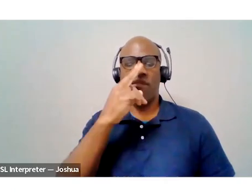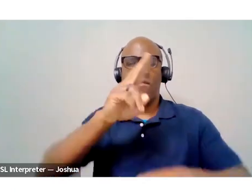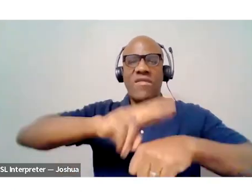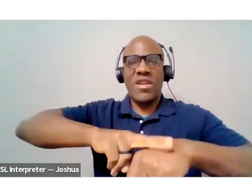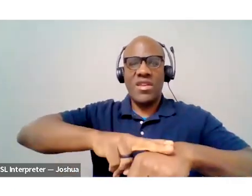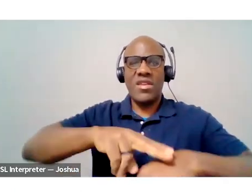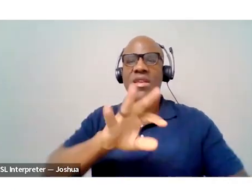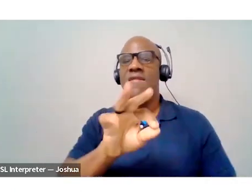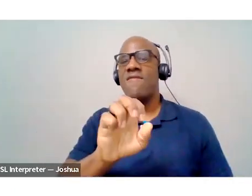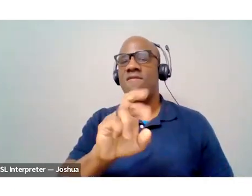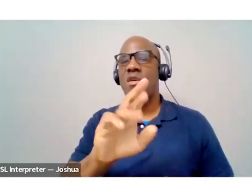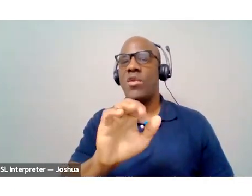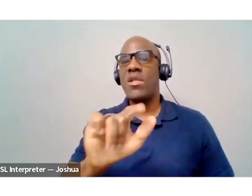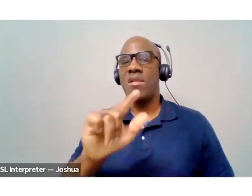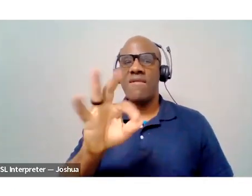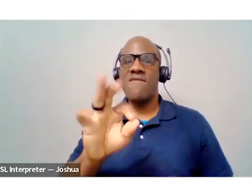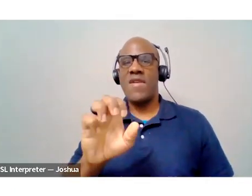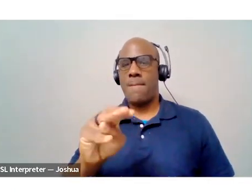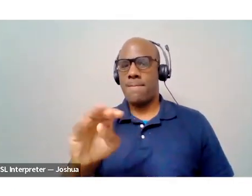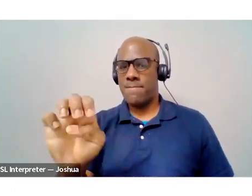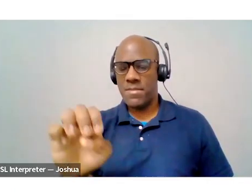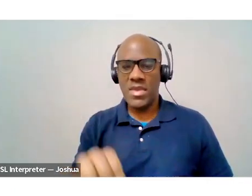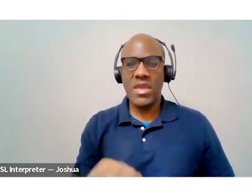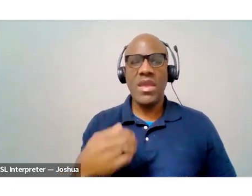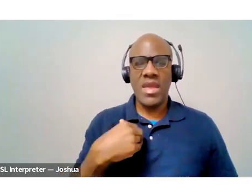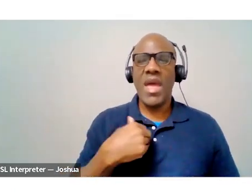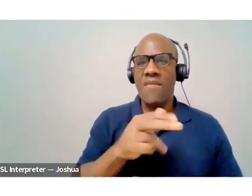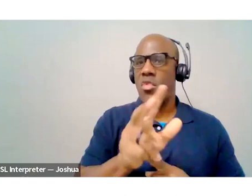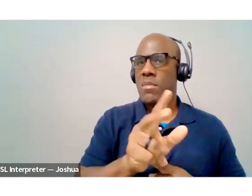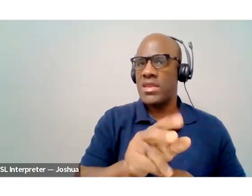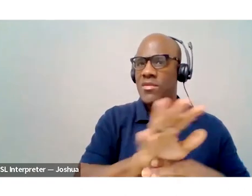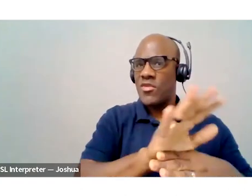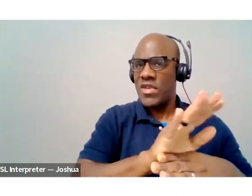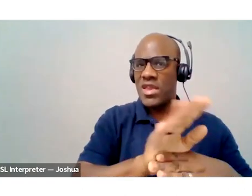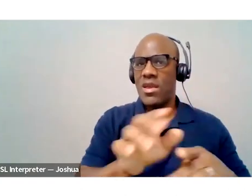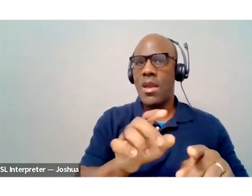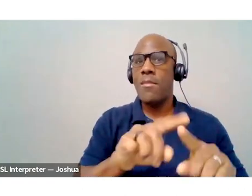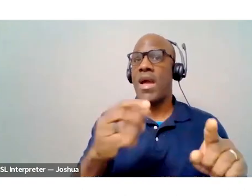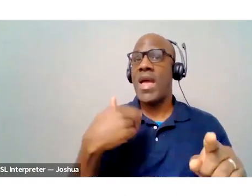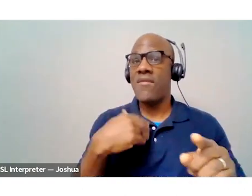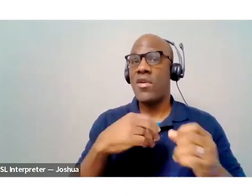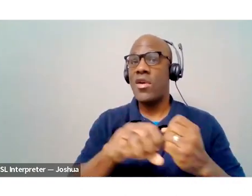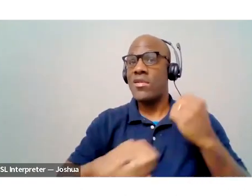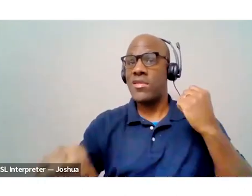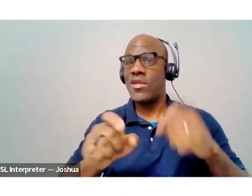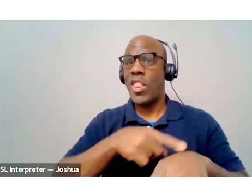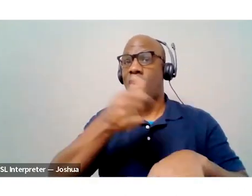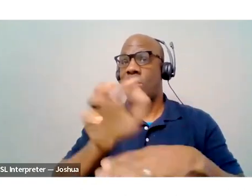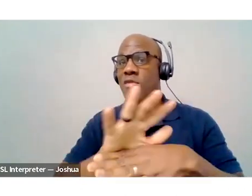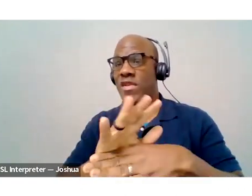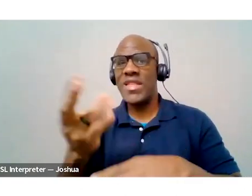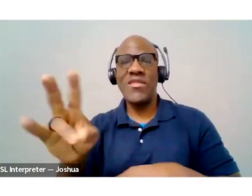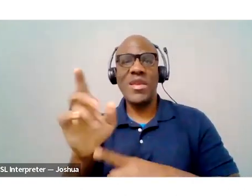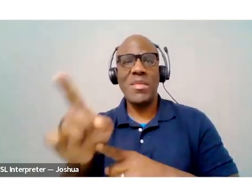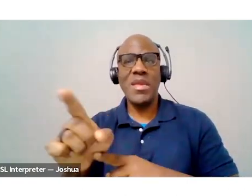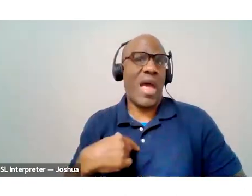on Slow Factory's Instagram page, but you can watch the 17-minute one, which I highly recommend because I did a ton of research on this,